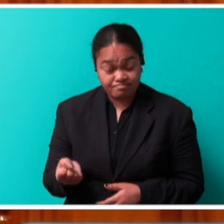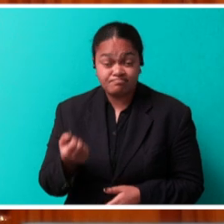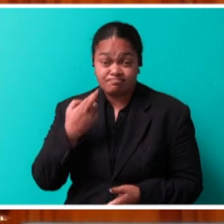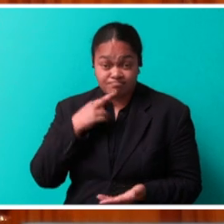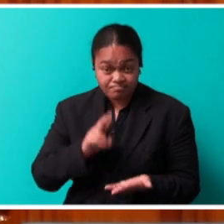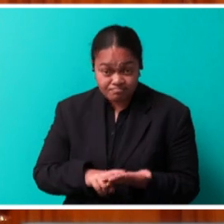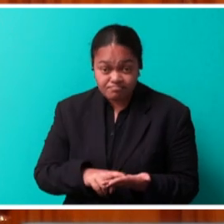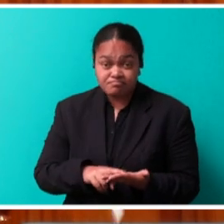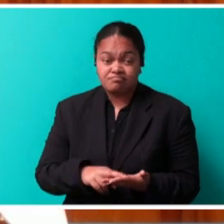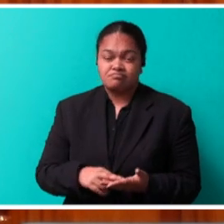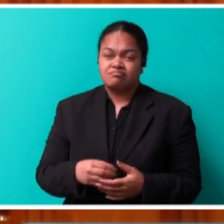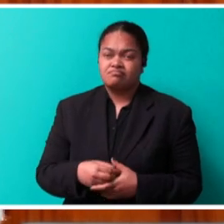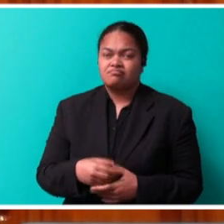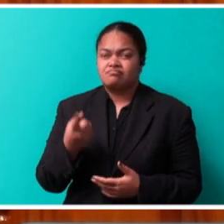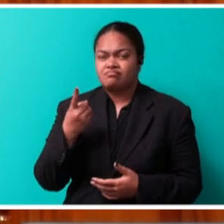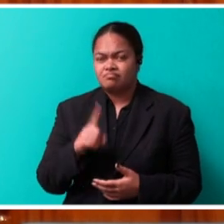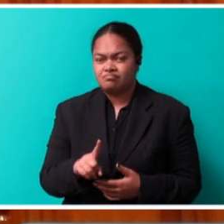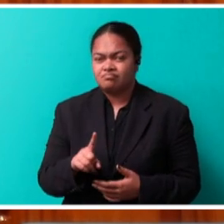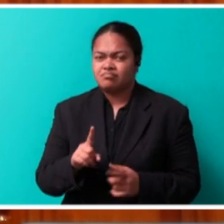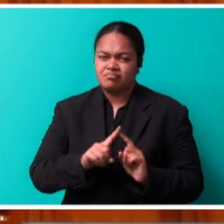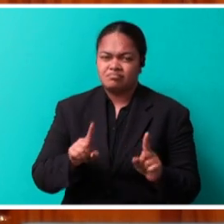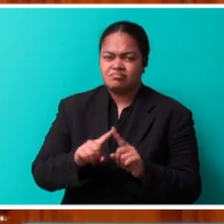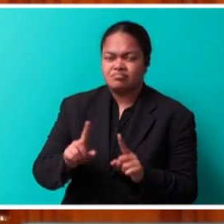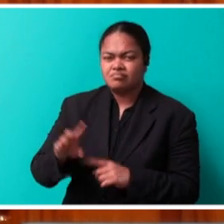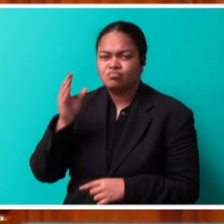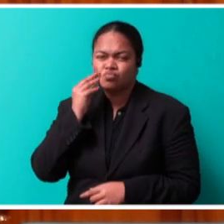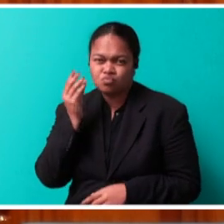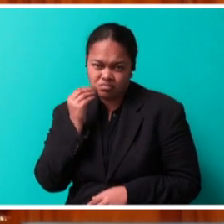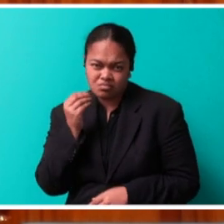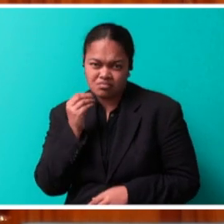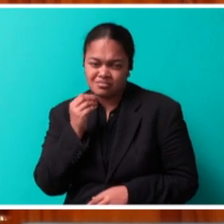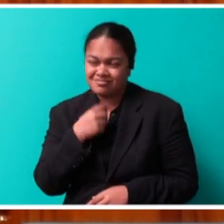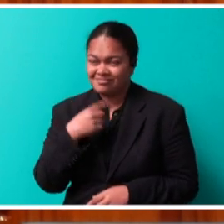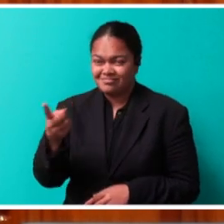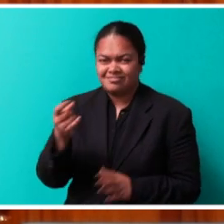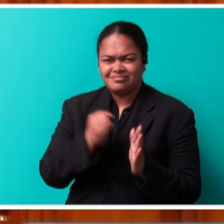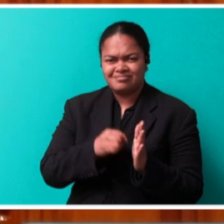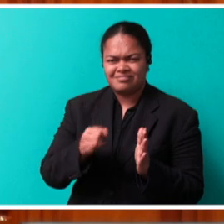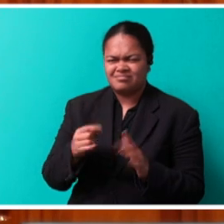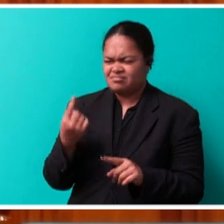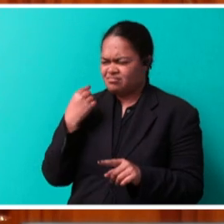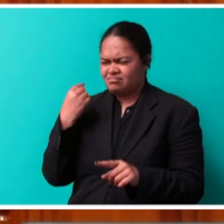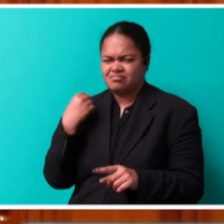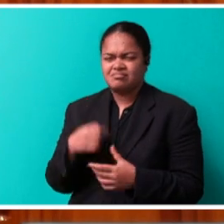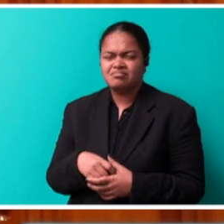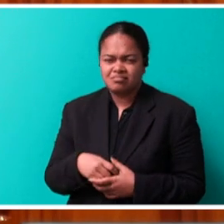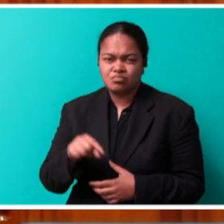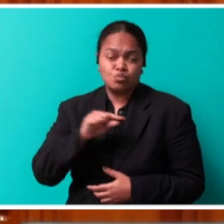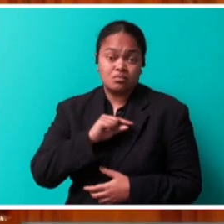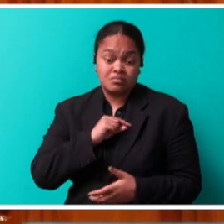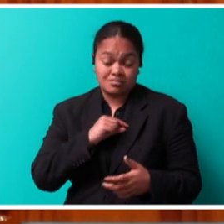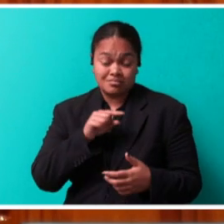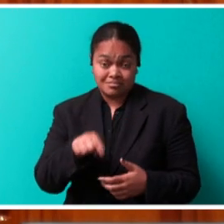on increased unapproved varieties of sugarcane sent to one of the mills very recently. The cane quality-based